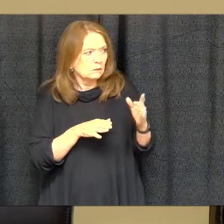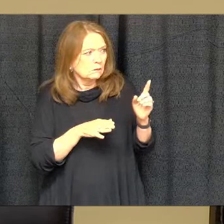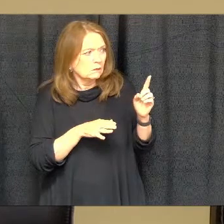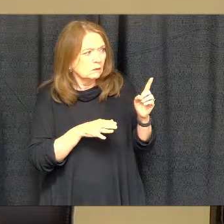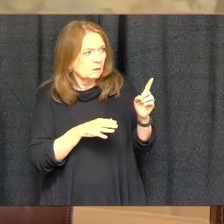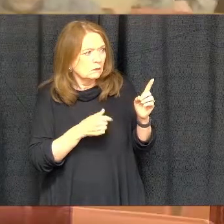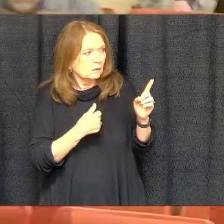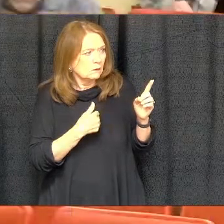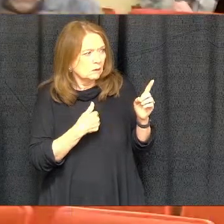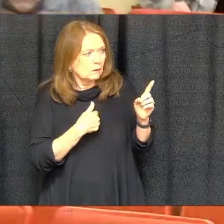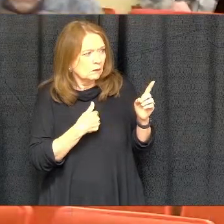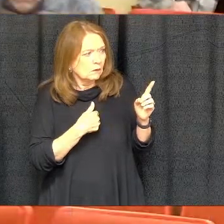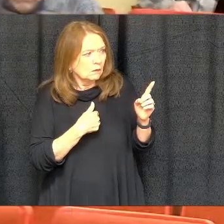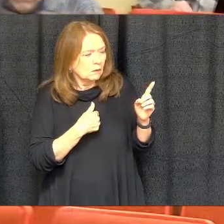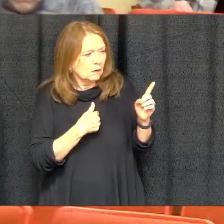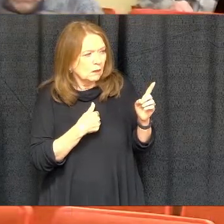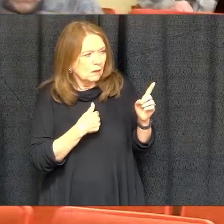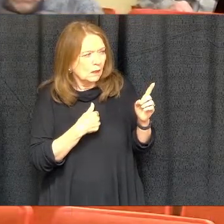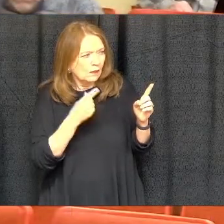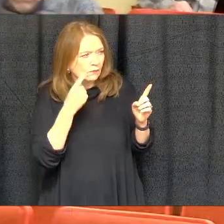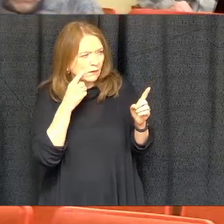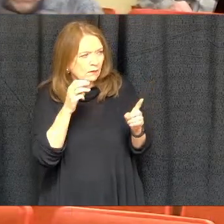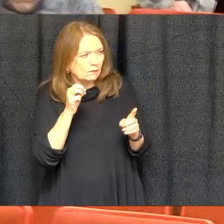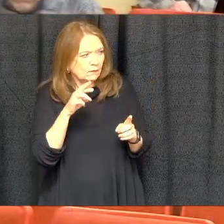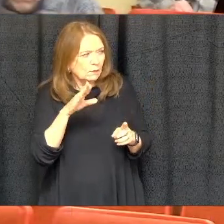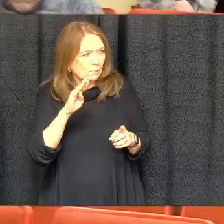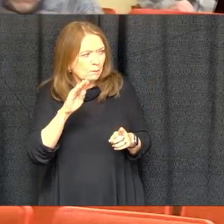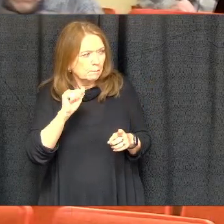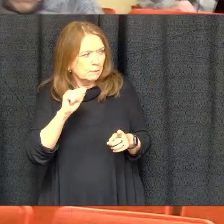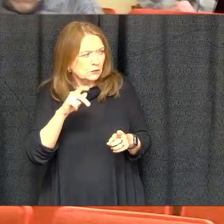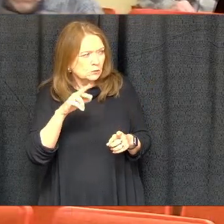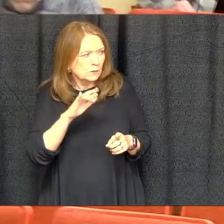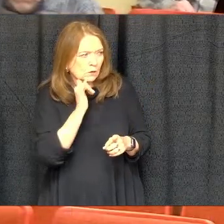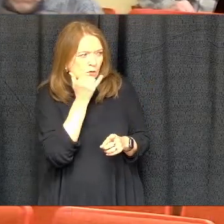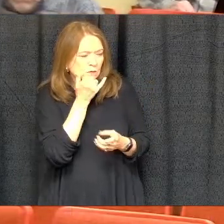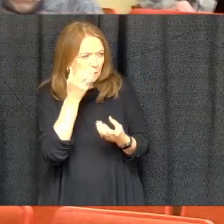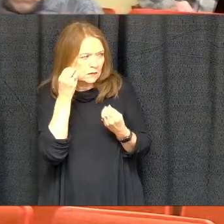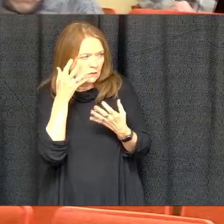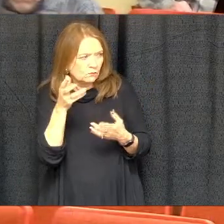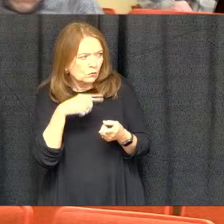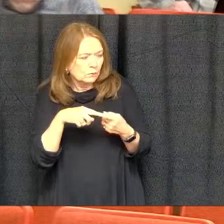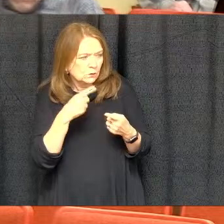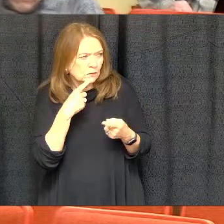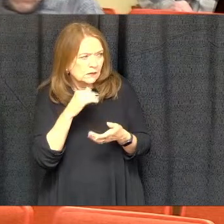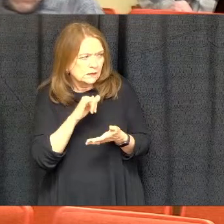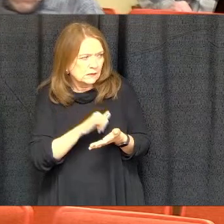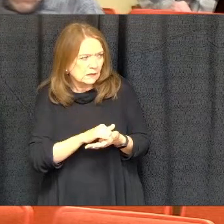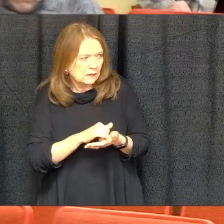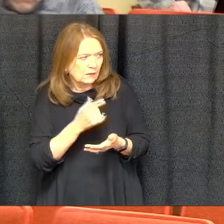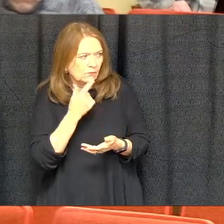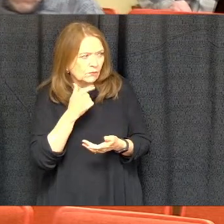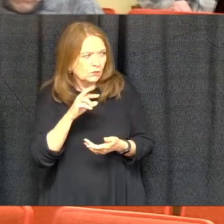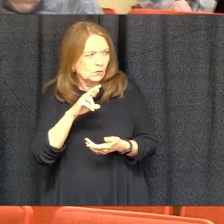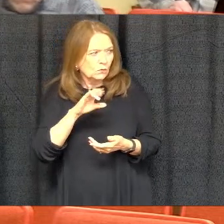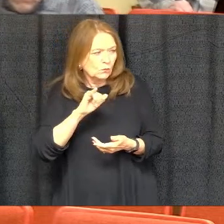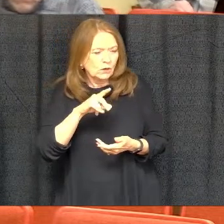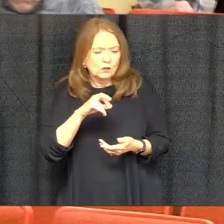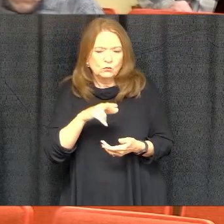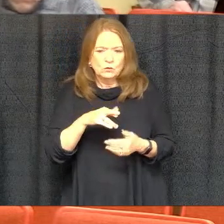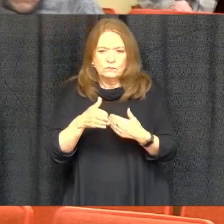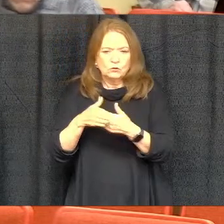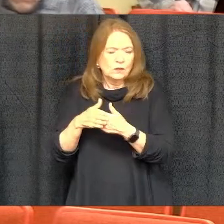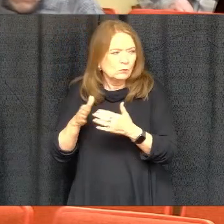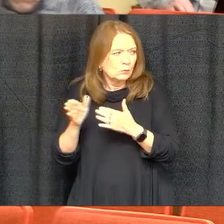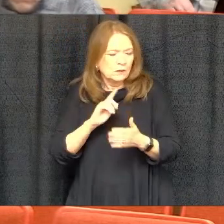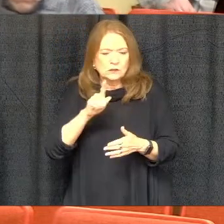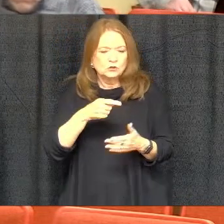and, Okay. and went back and listened to that. I think Mr. Baker was misinformed when he said that. The Red River Neighborhood Plan is just that, it's a plan.